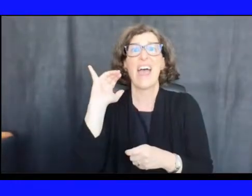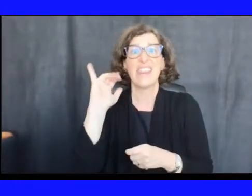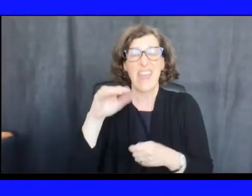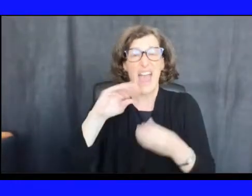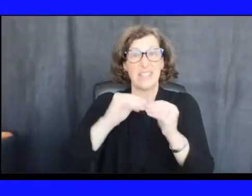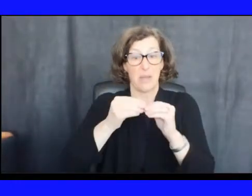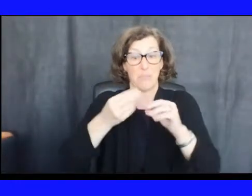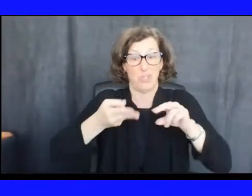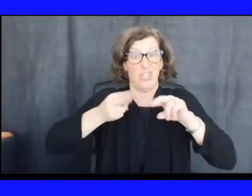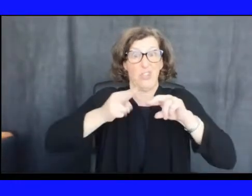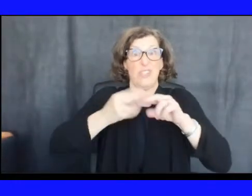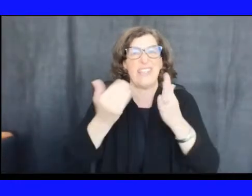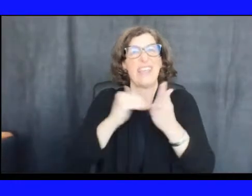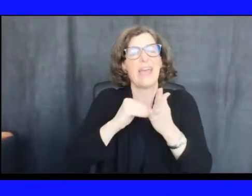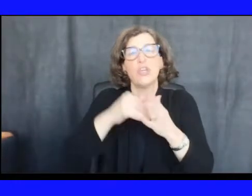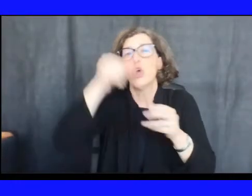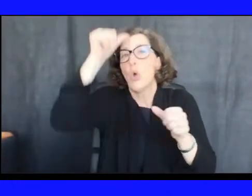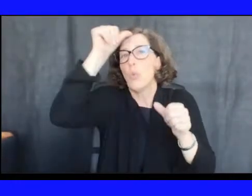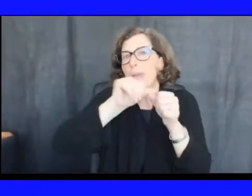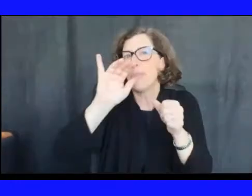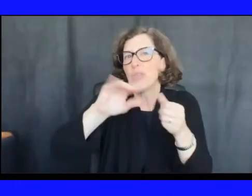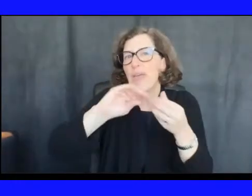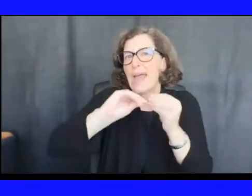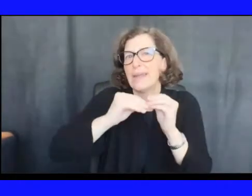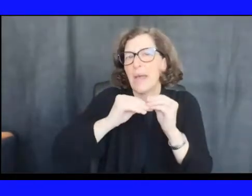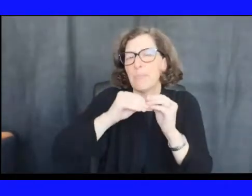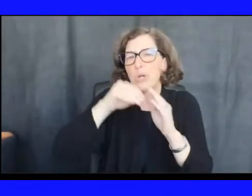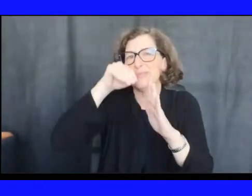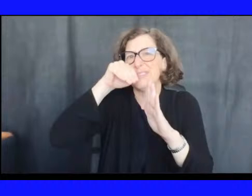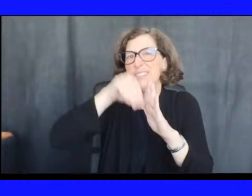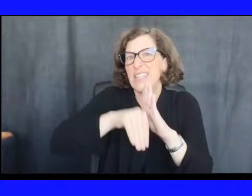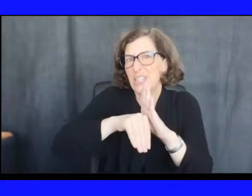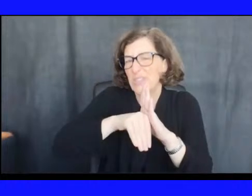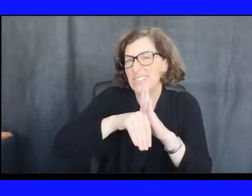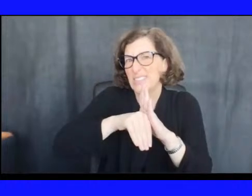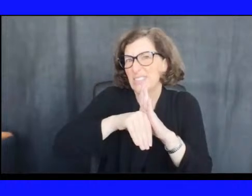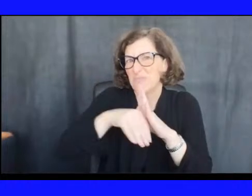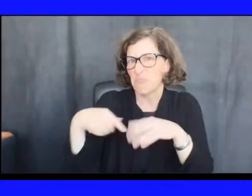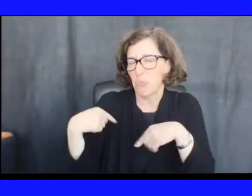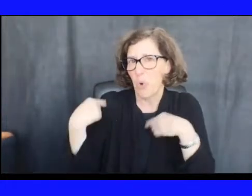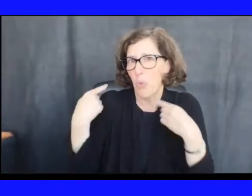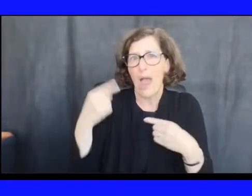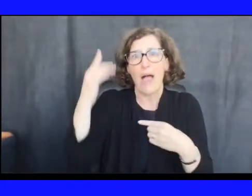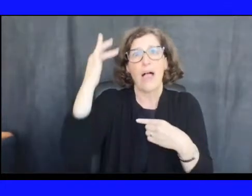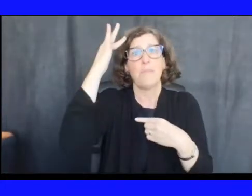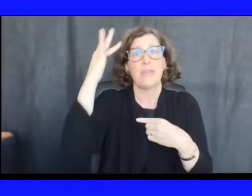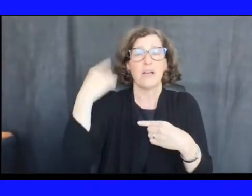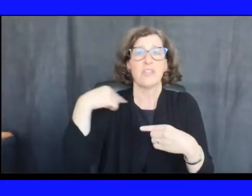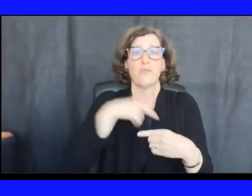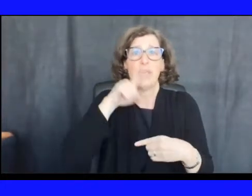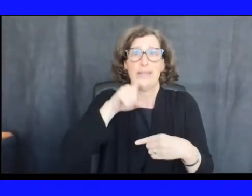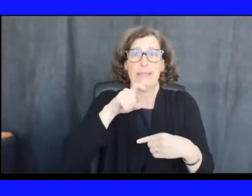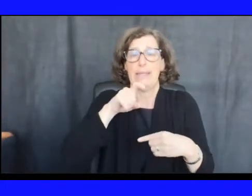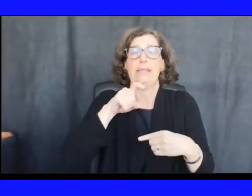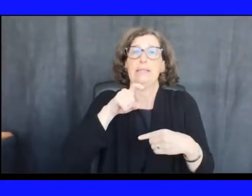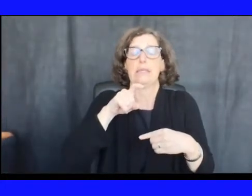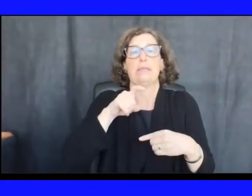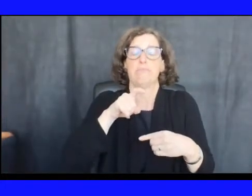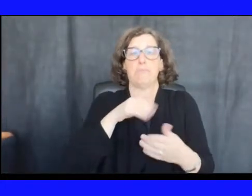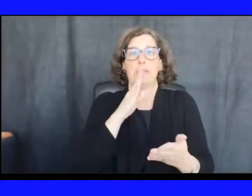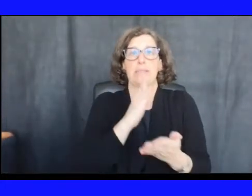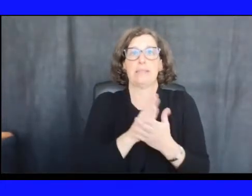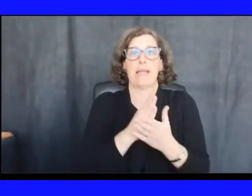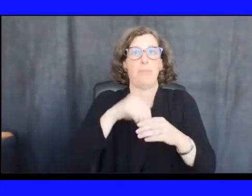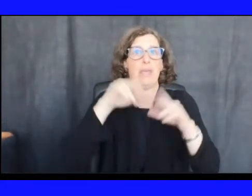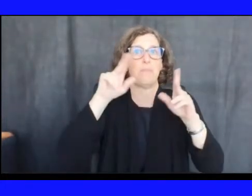care. So we'll have to work doubly hard to get this back up in future months. One of